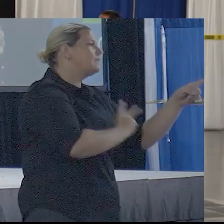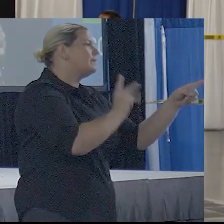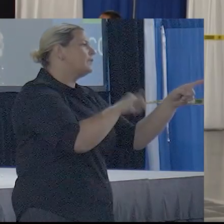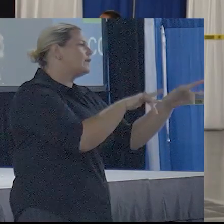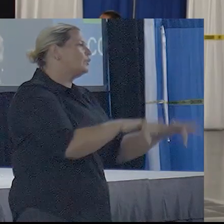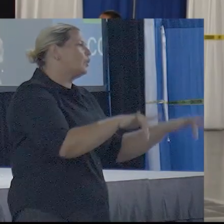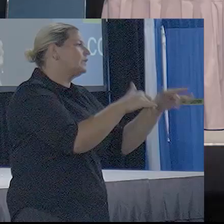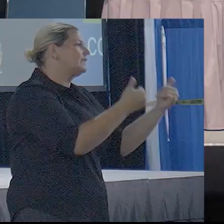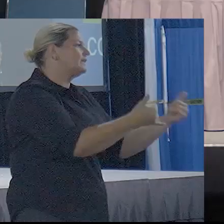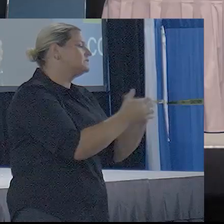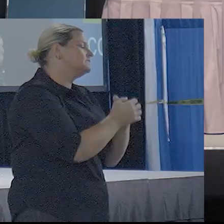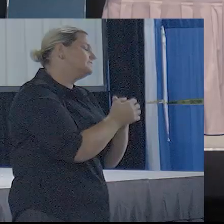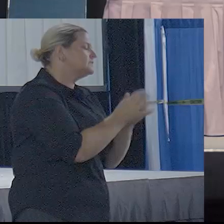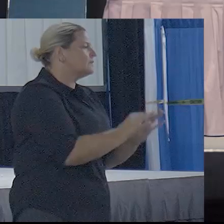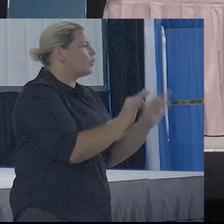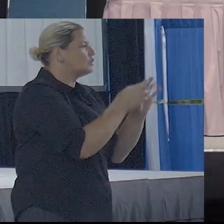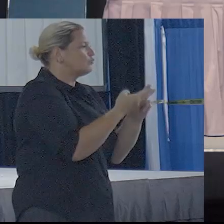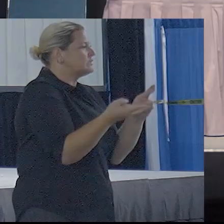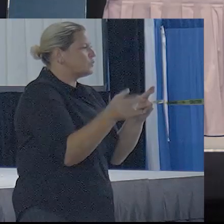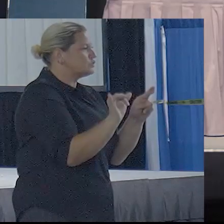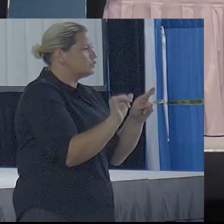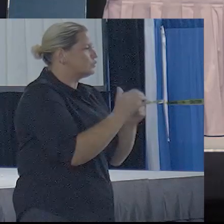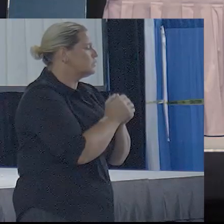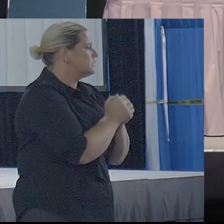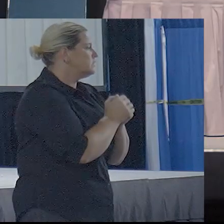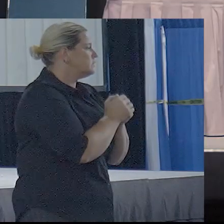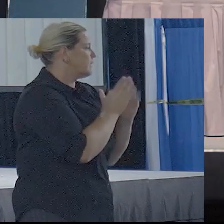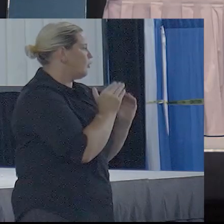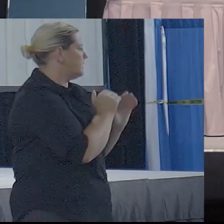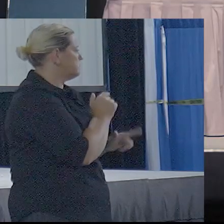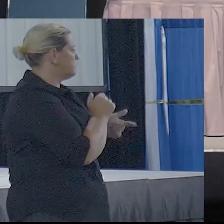too. Mark, you first. I was hoping you wouldn't go to me first.